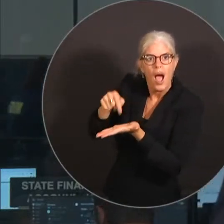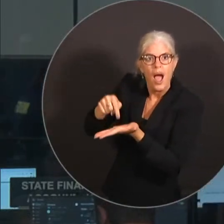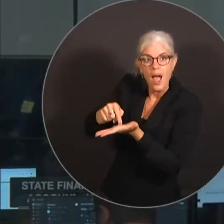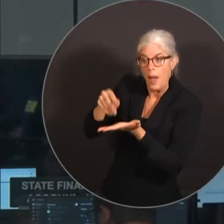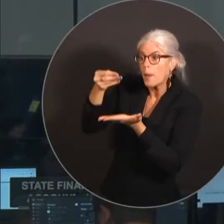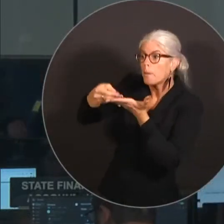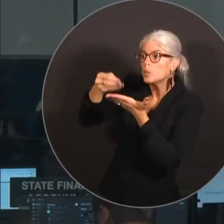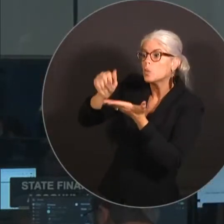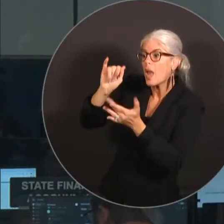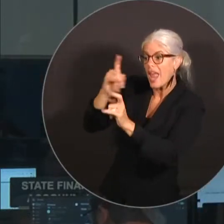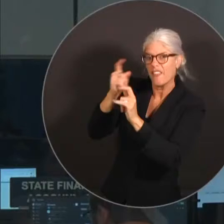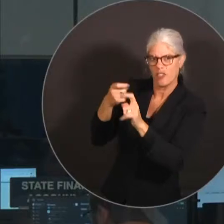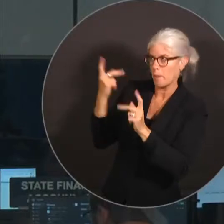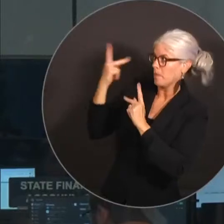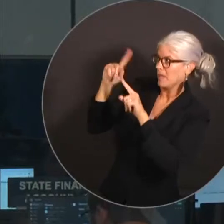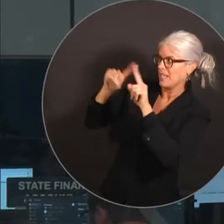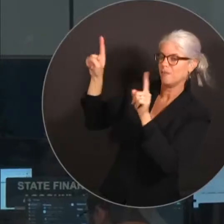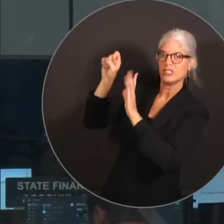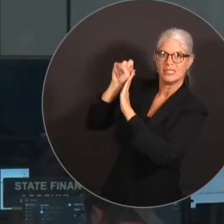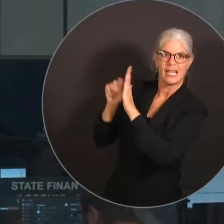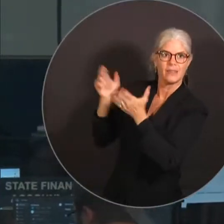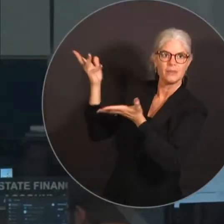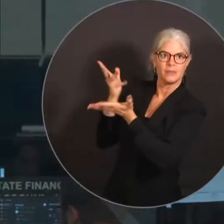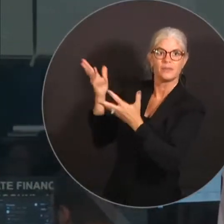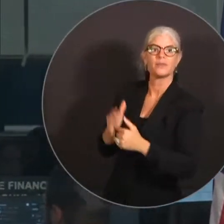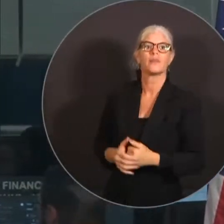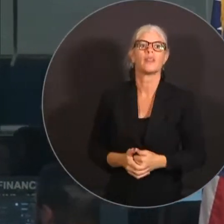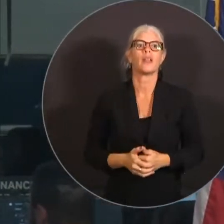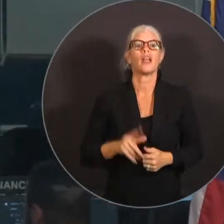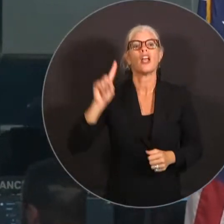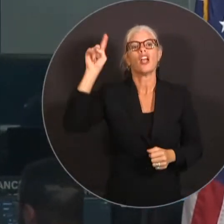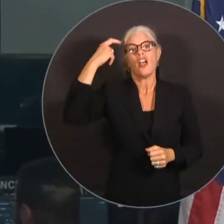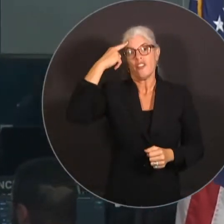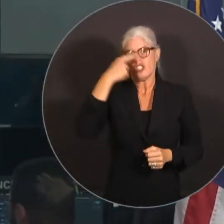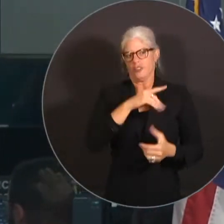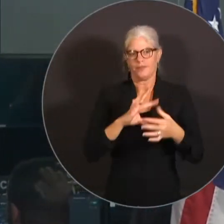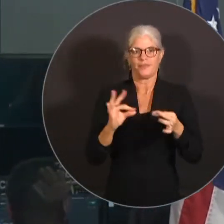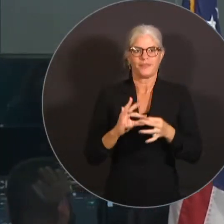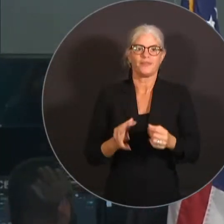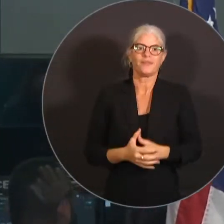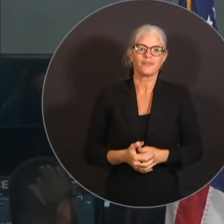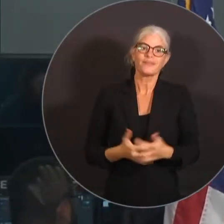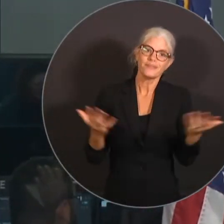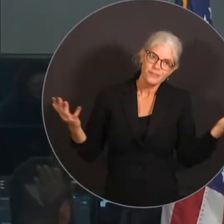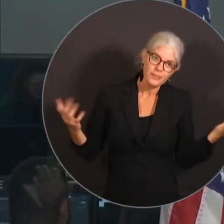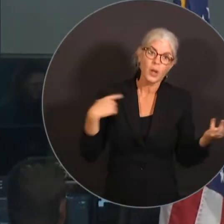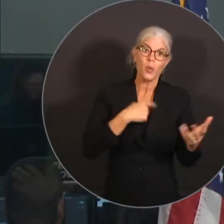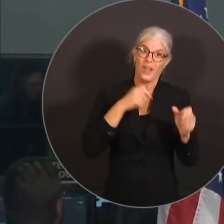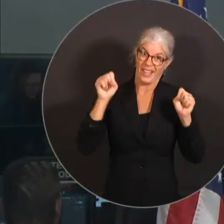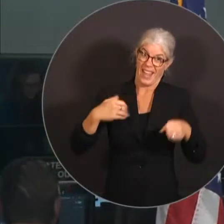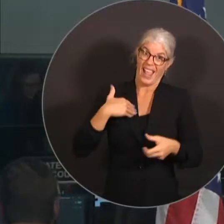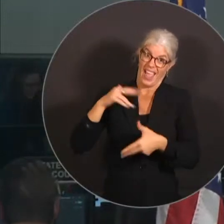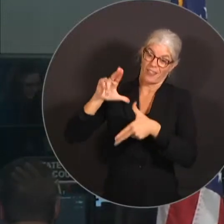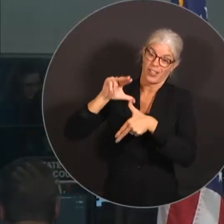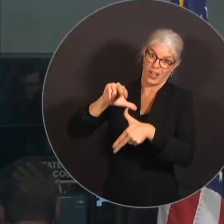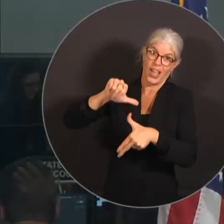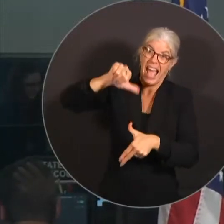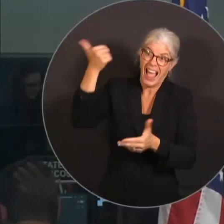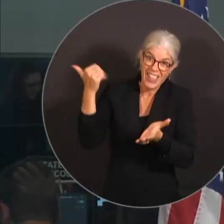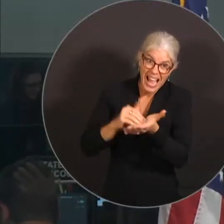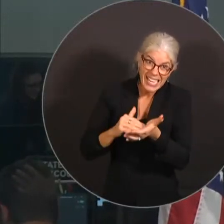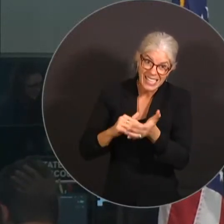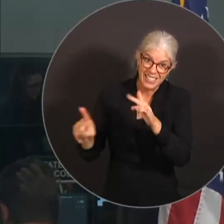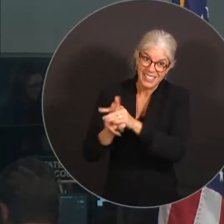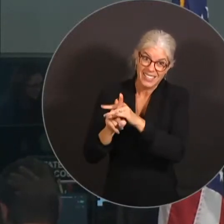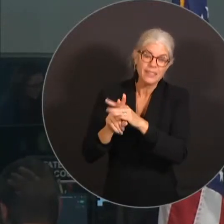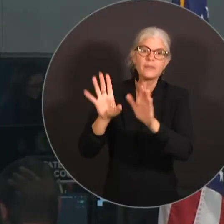I mean, the thing is there could be another storm this season, but the debris, I mean, you did the standard practice with